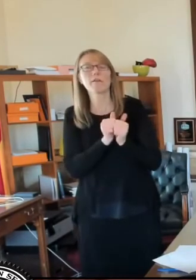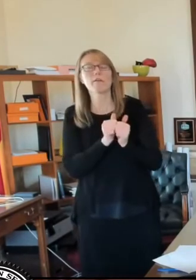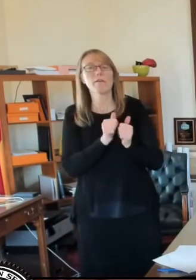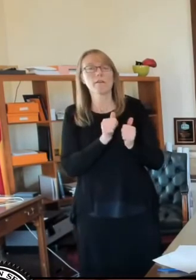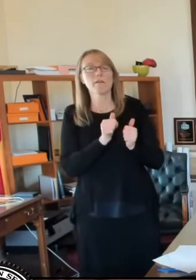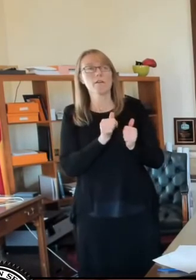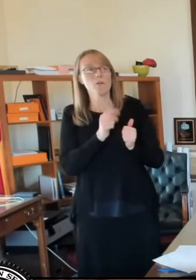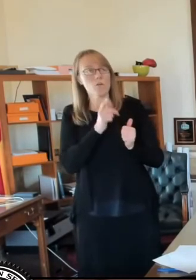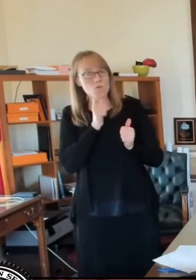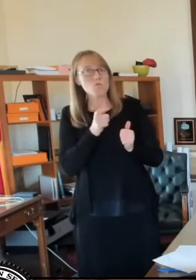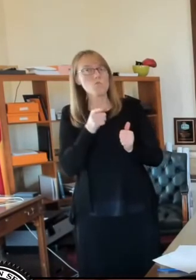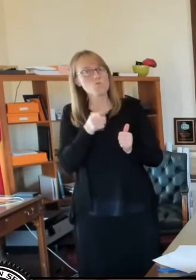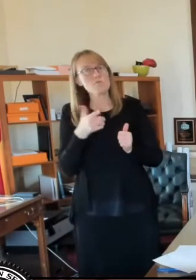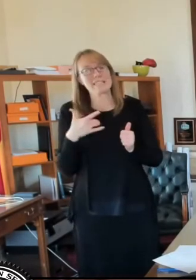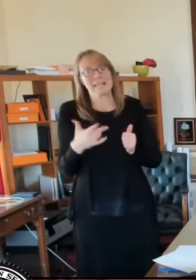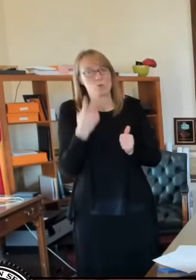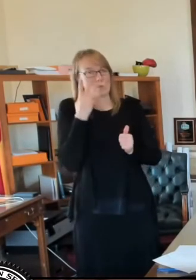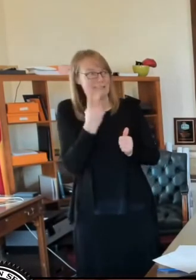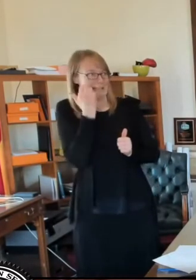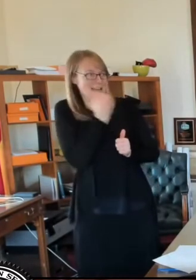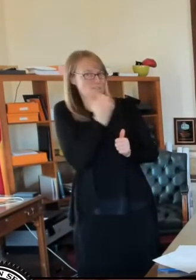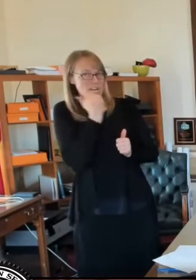that's our thought on that right now.